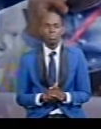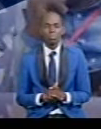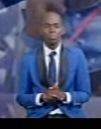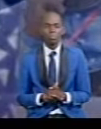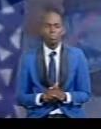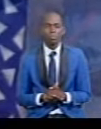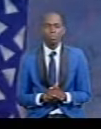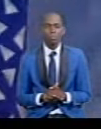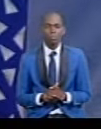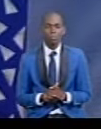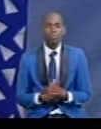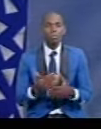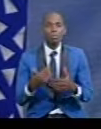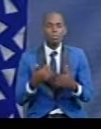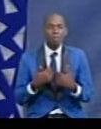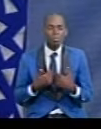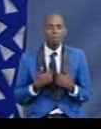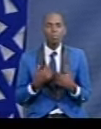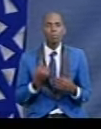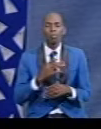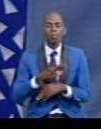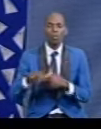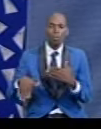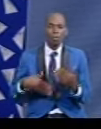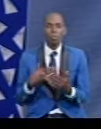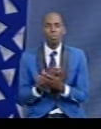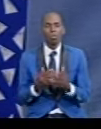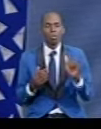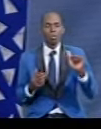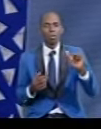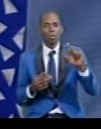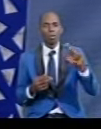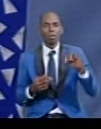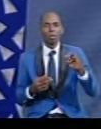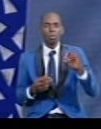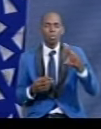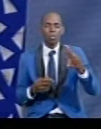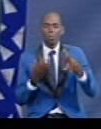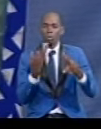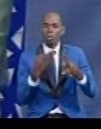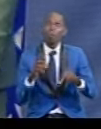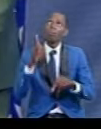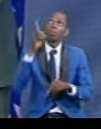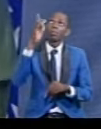Put on the whole armor of God,